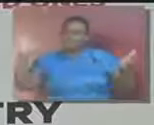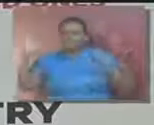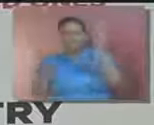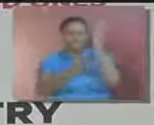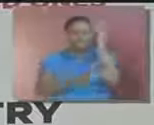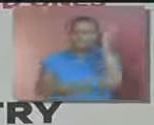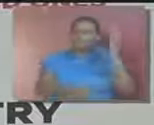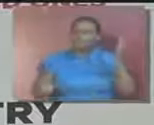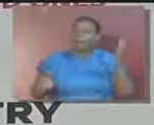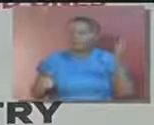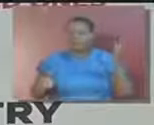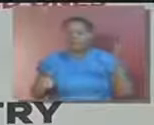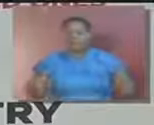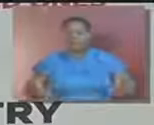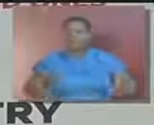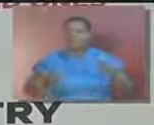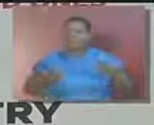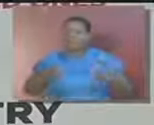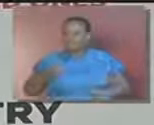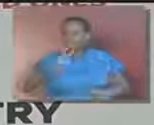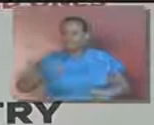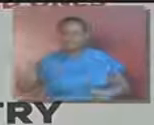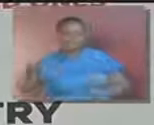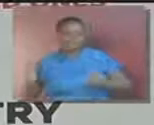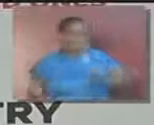islands, Azessa, Awessa,